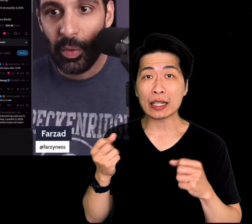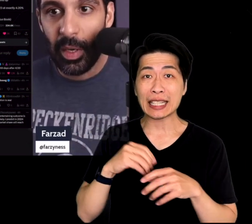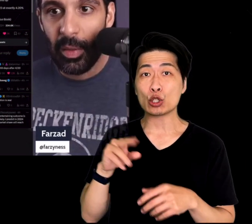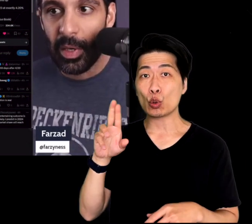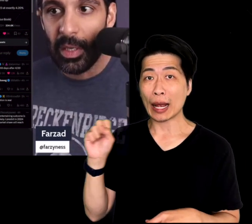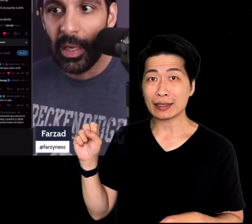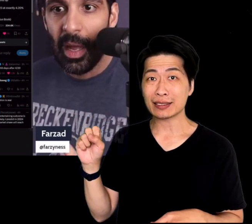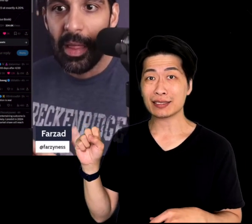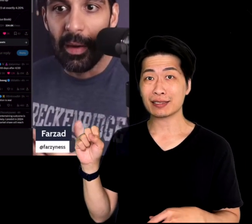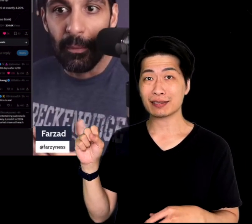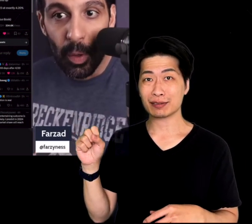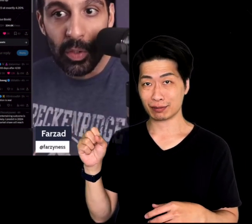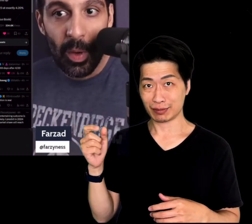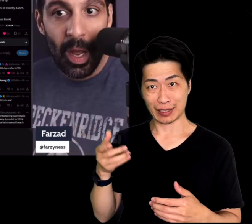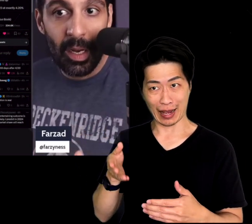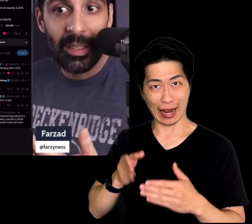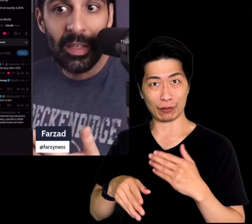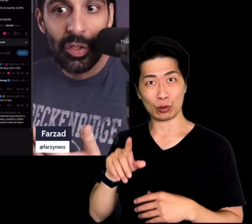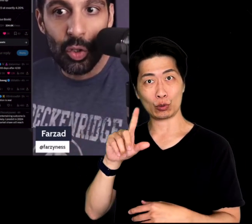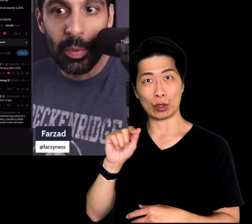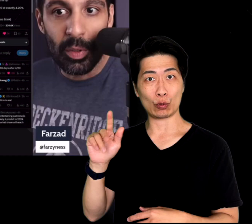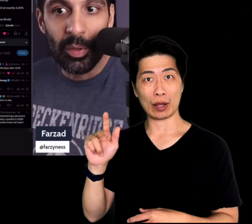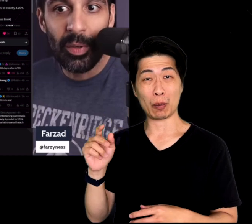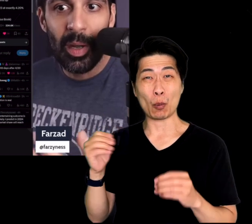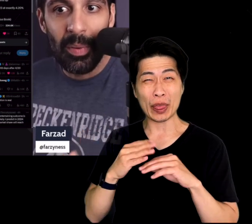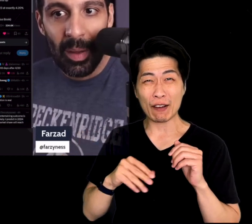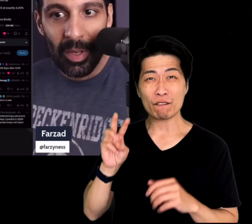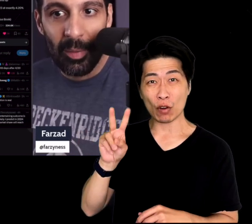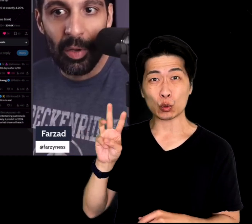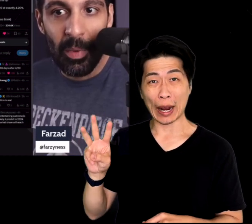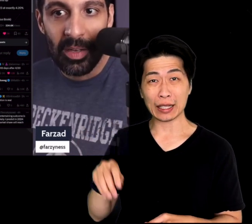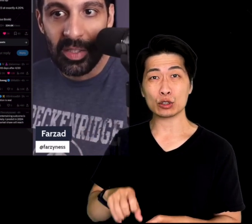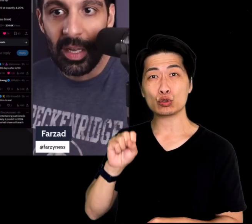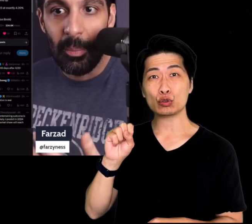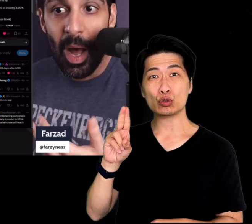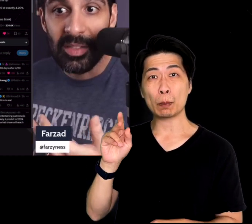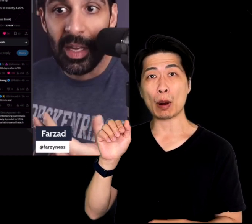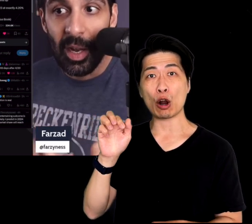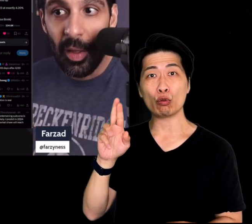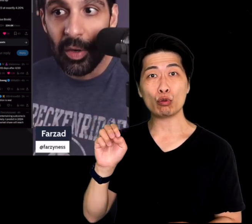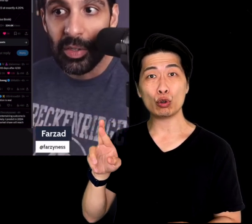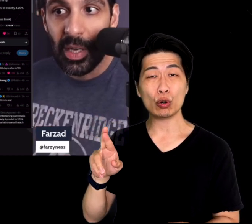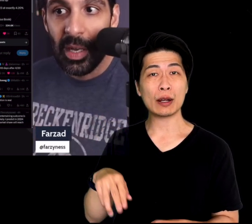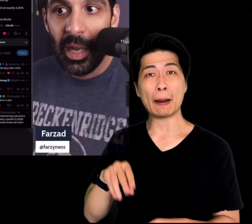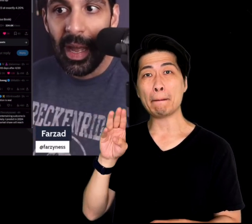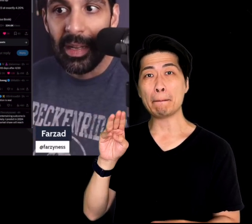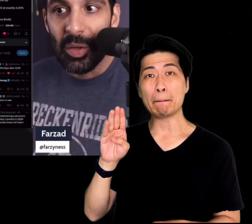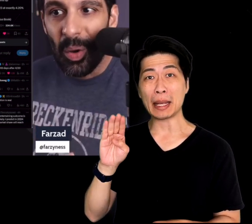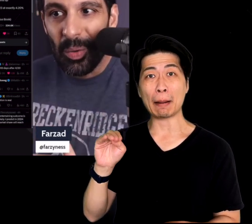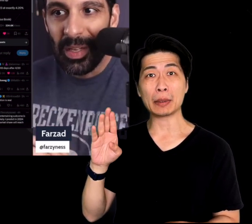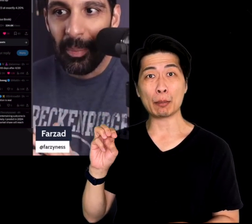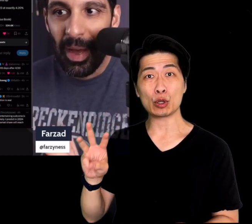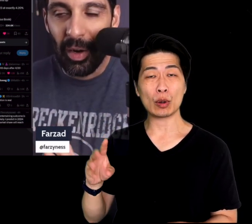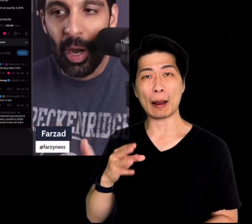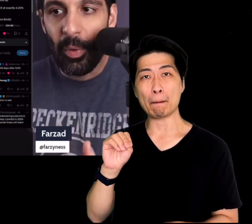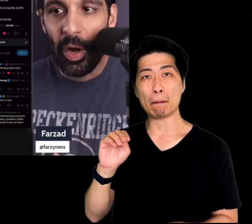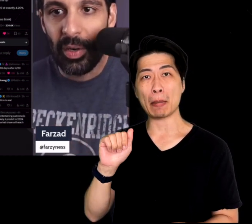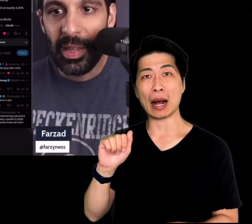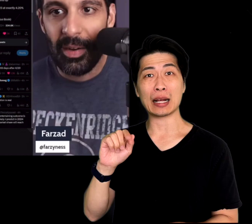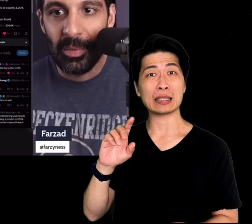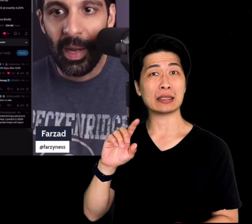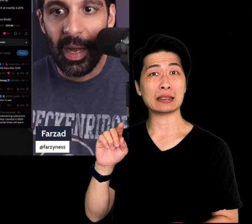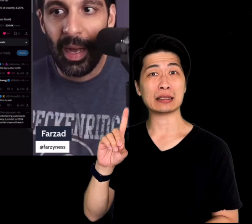of 2023 than Volkswagen, Subaru, BMW, Mazda, and others. And it's only about a